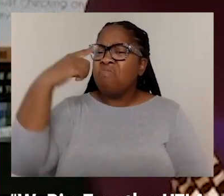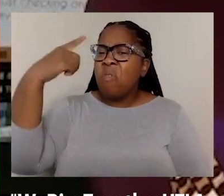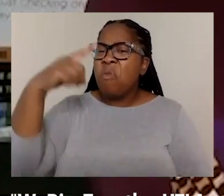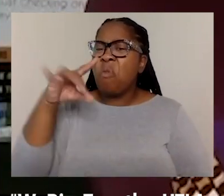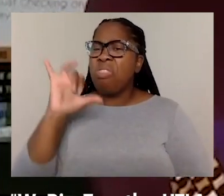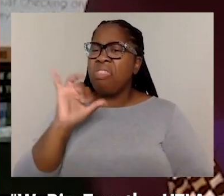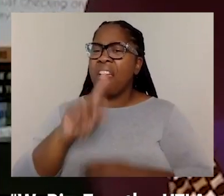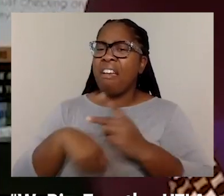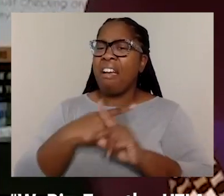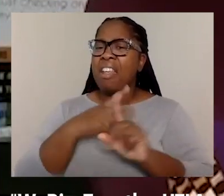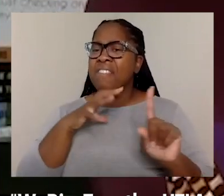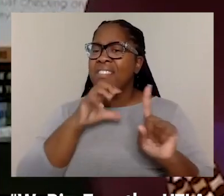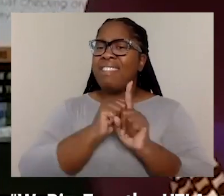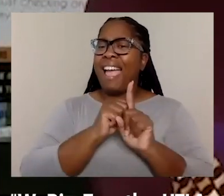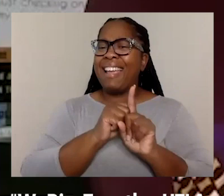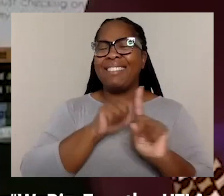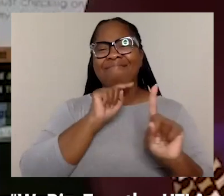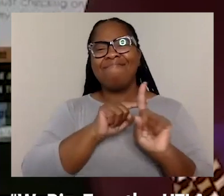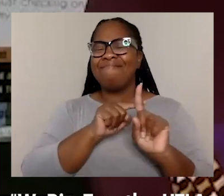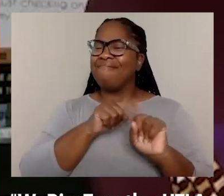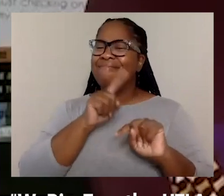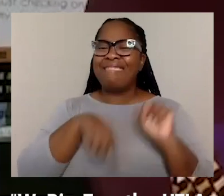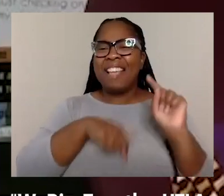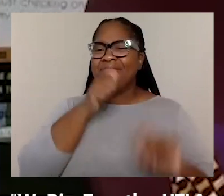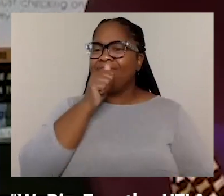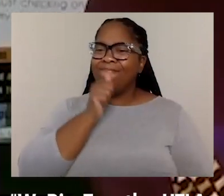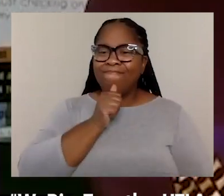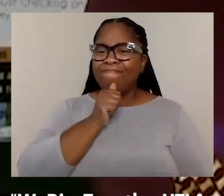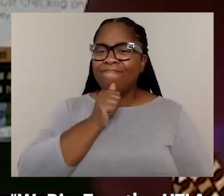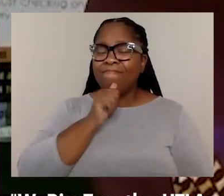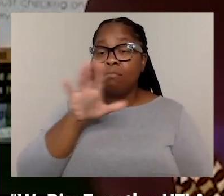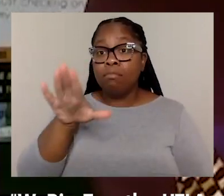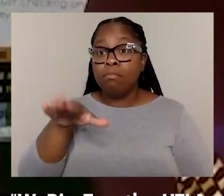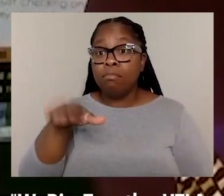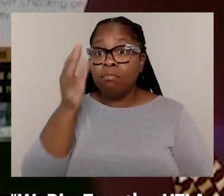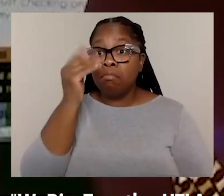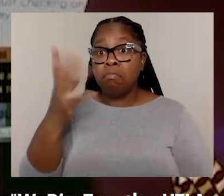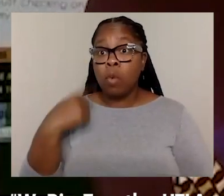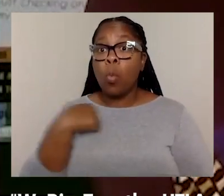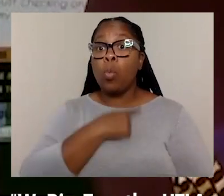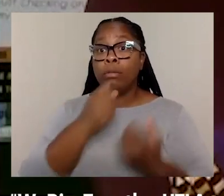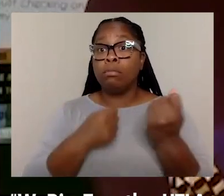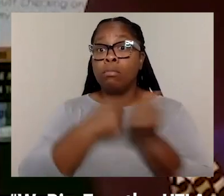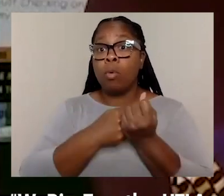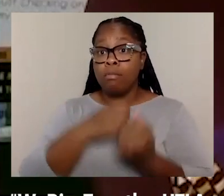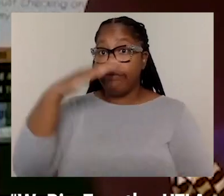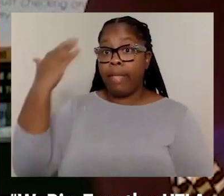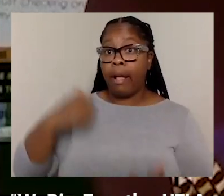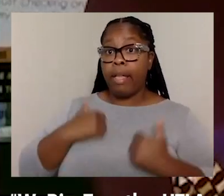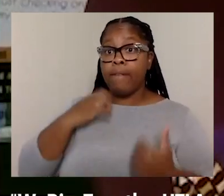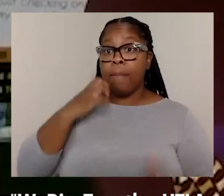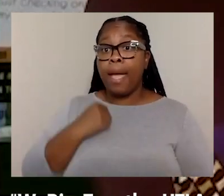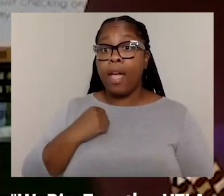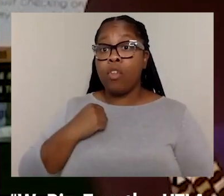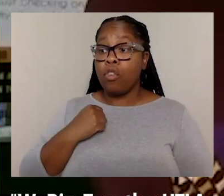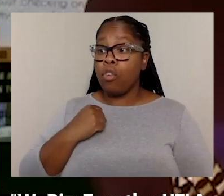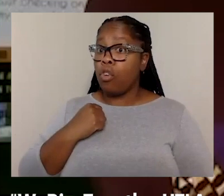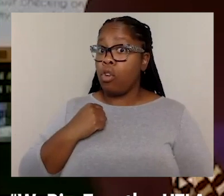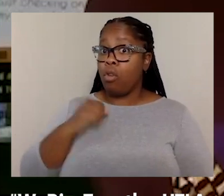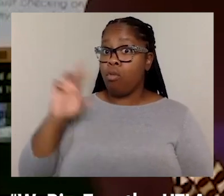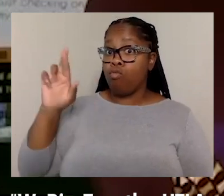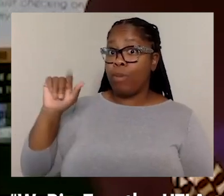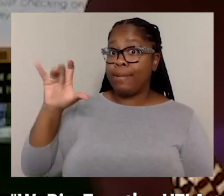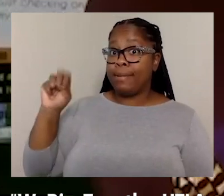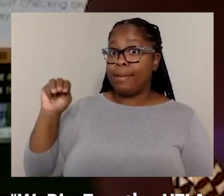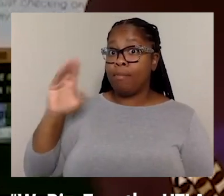We affirm that Black Lives Matter, and we will not allow racism to get in the way of educating